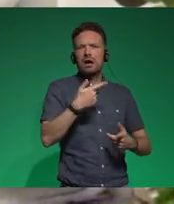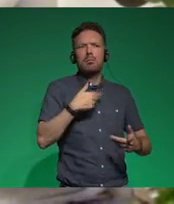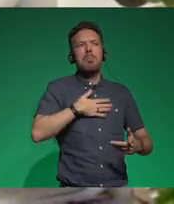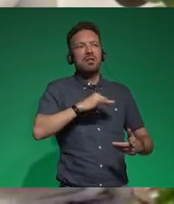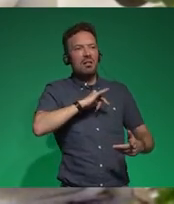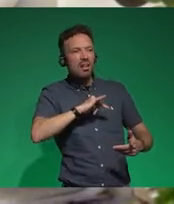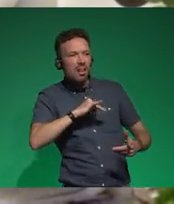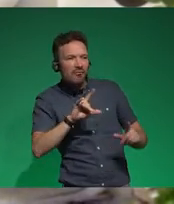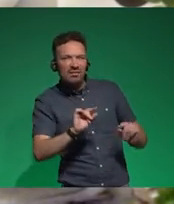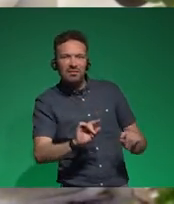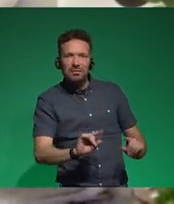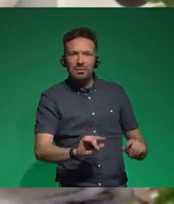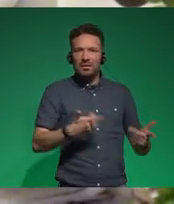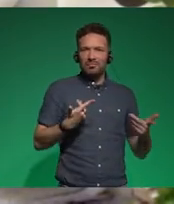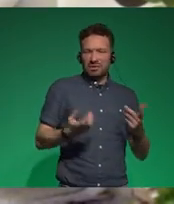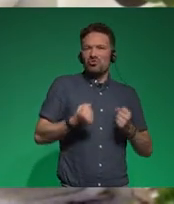kind of activism.